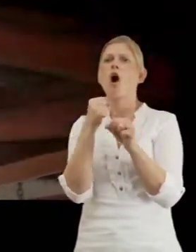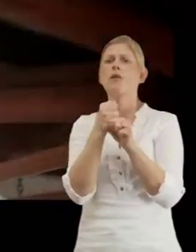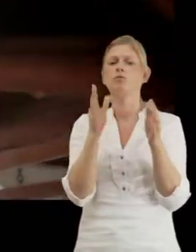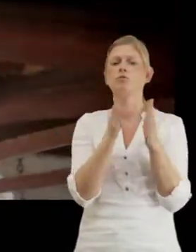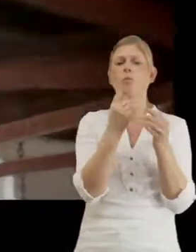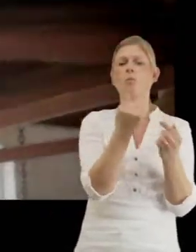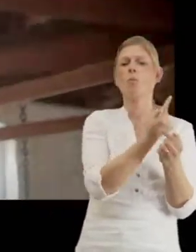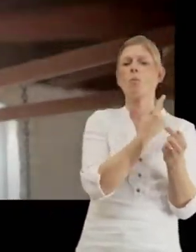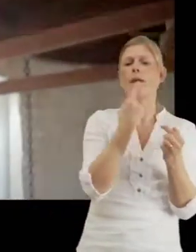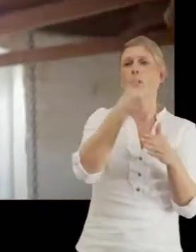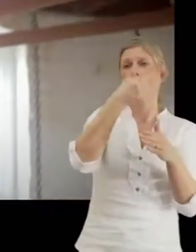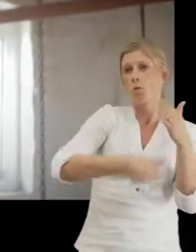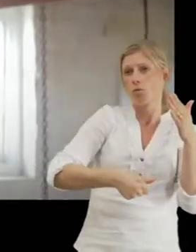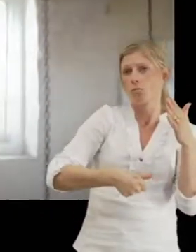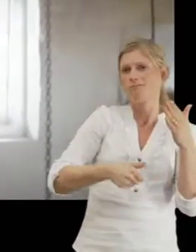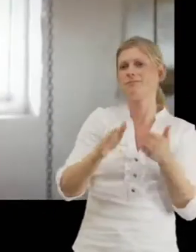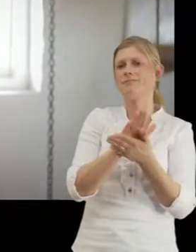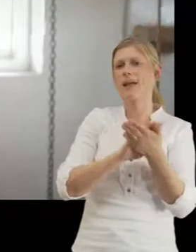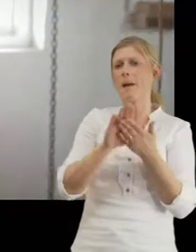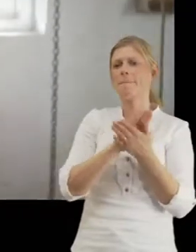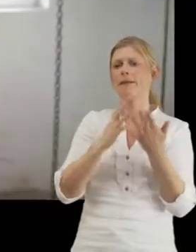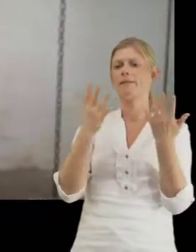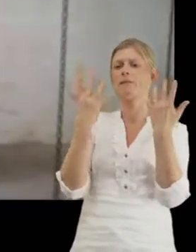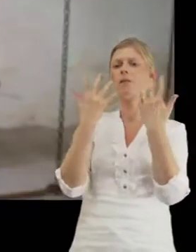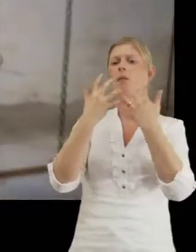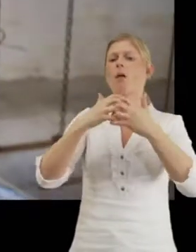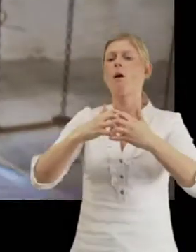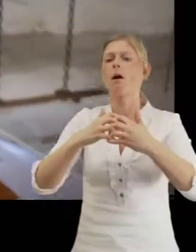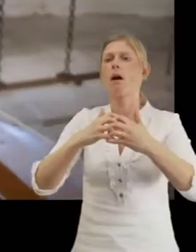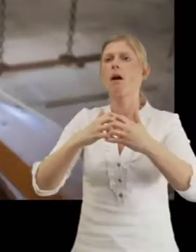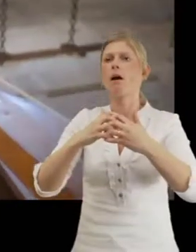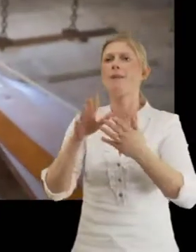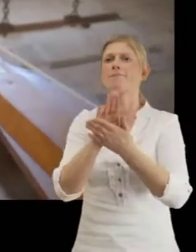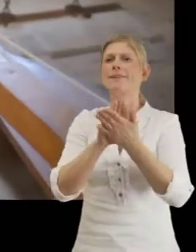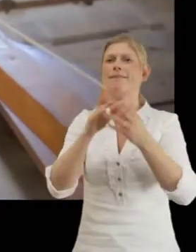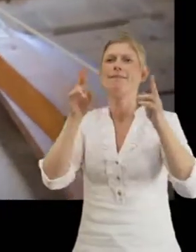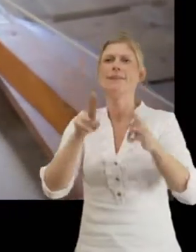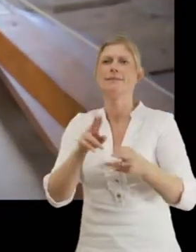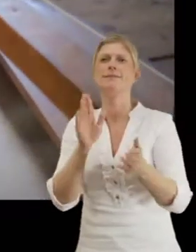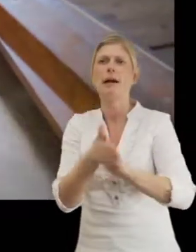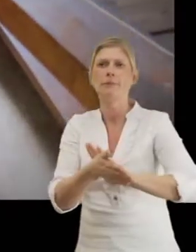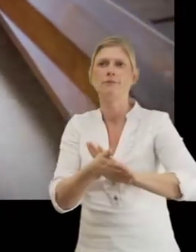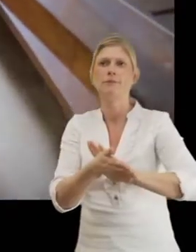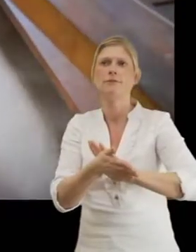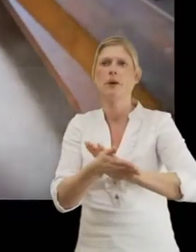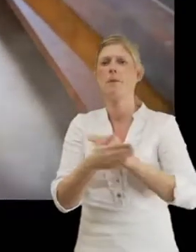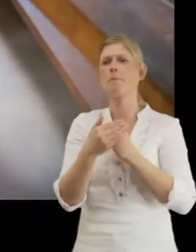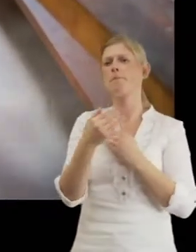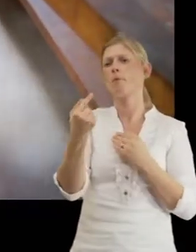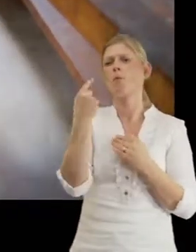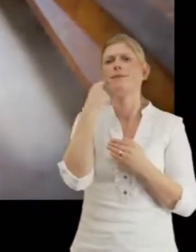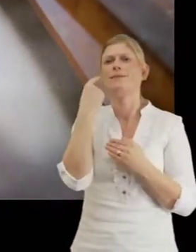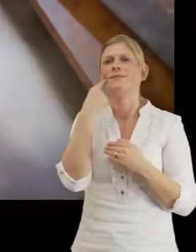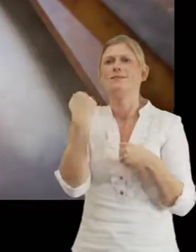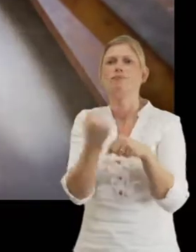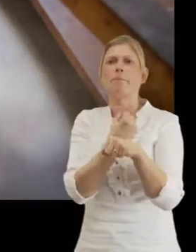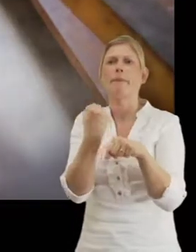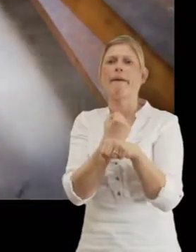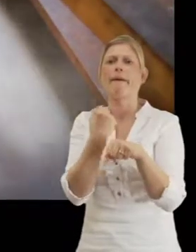with cogs of wood. This allows the moving parts to interlock with minimal damage and makes them easier to